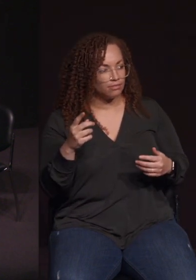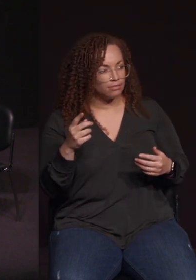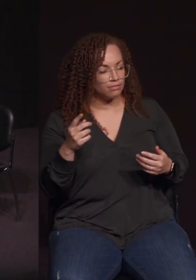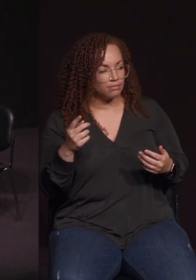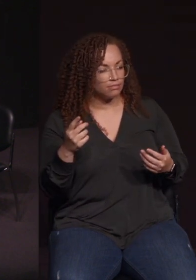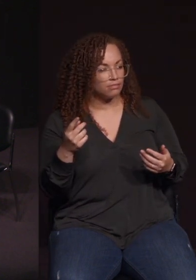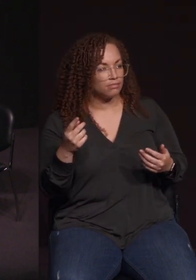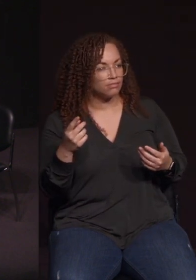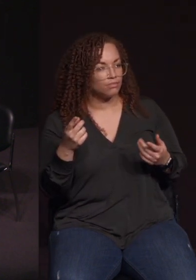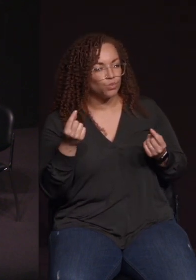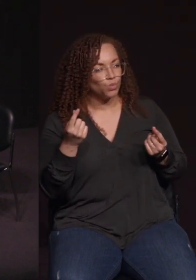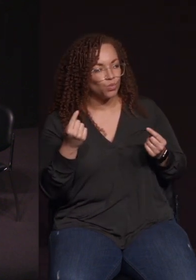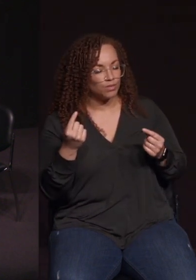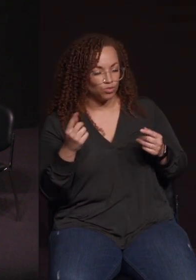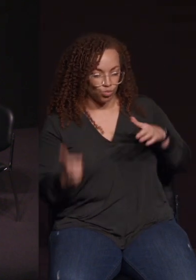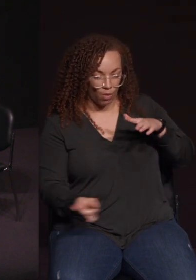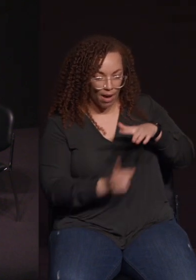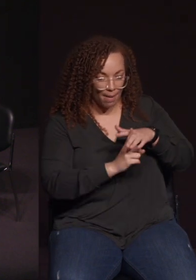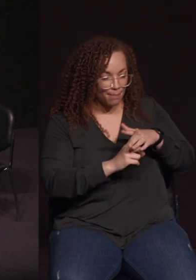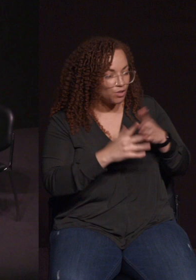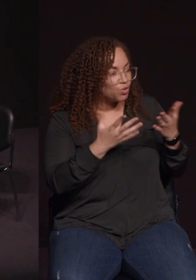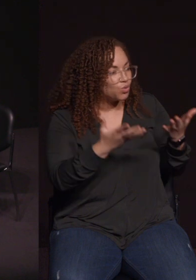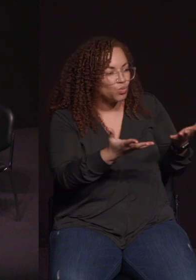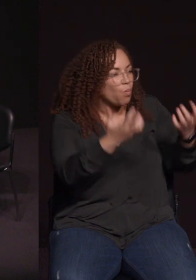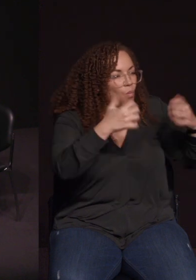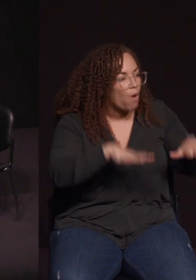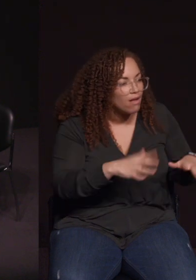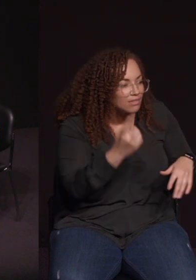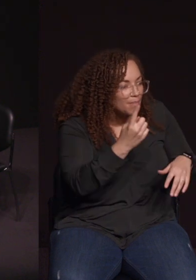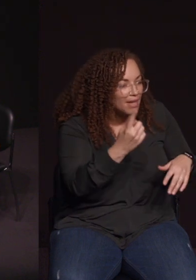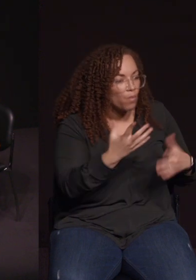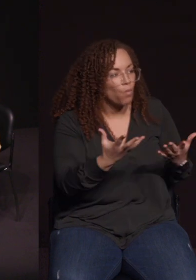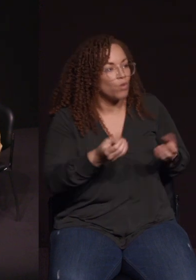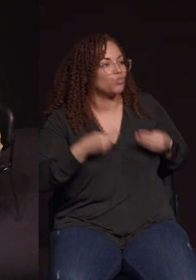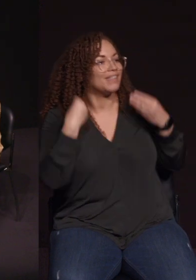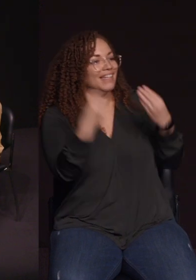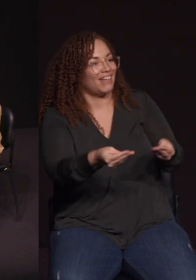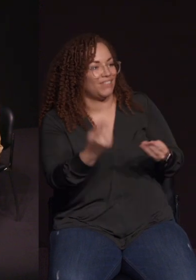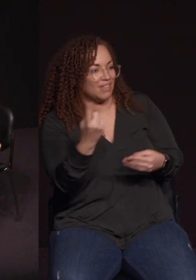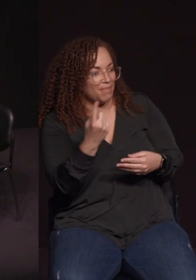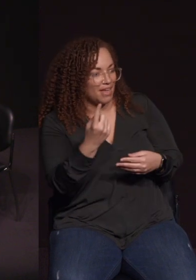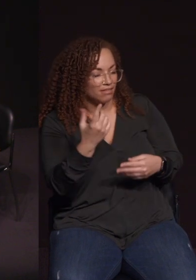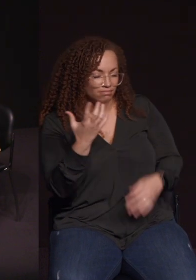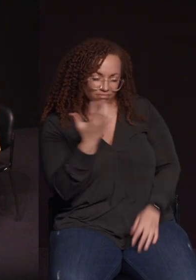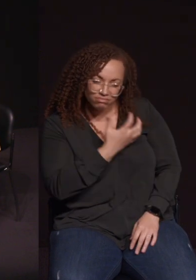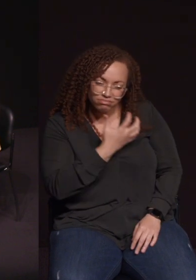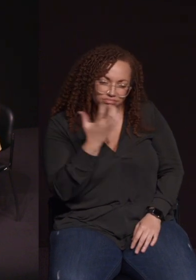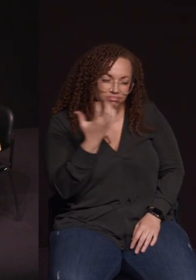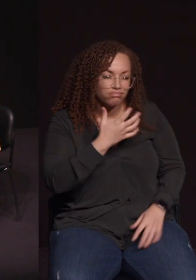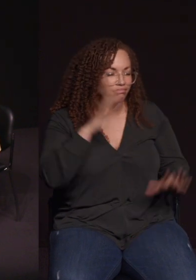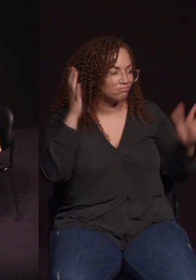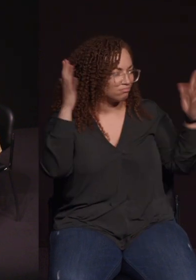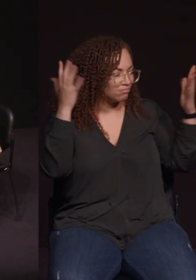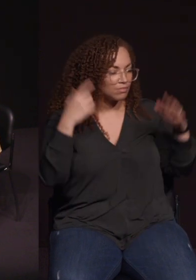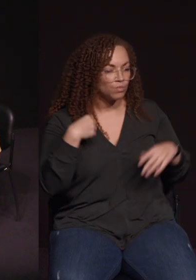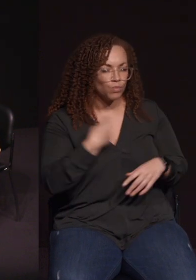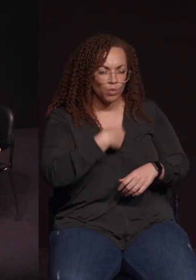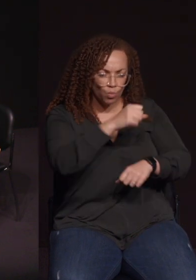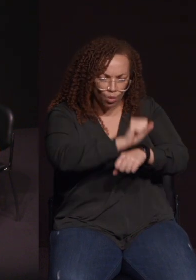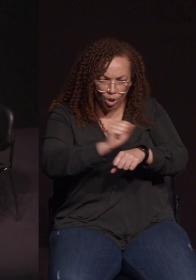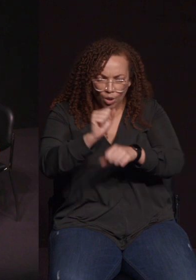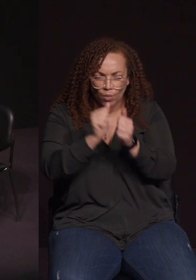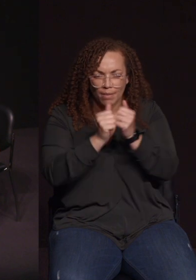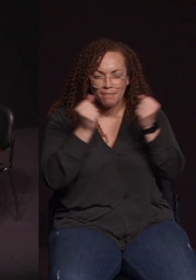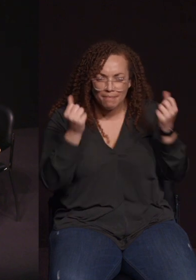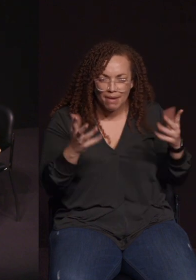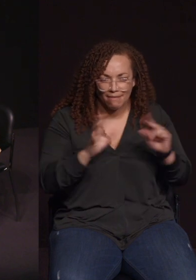to give something. Yes. And I just want to say, we work with a lot of families, right? So we know how